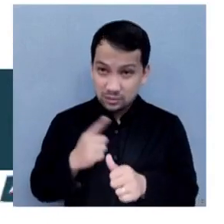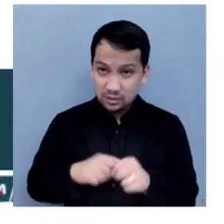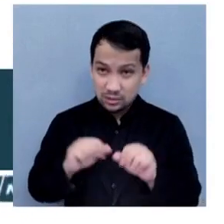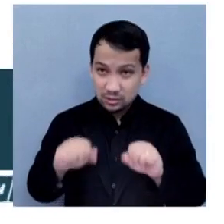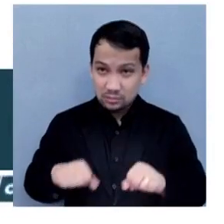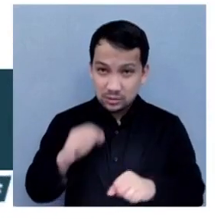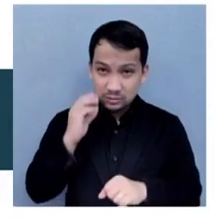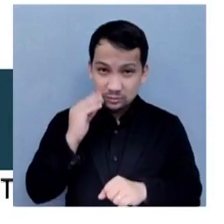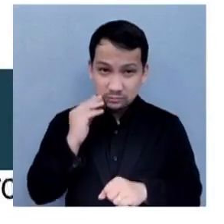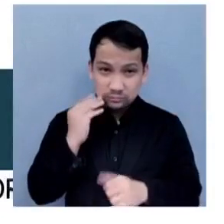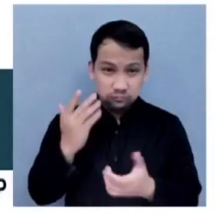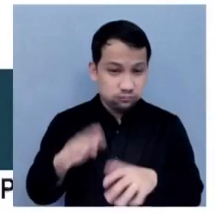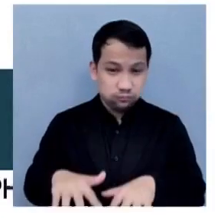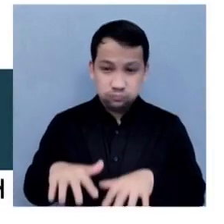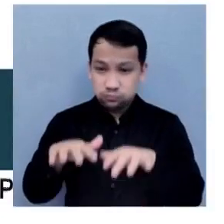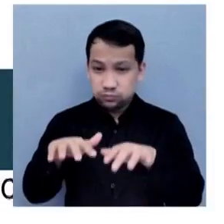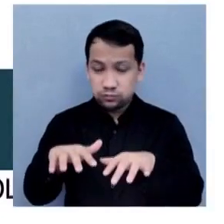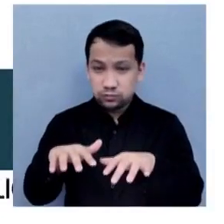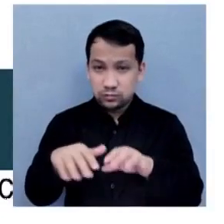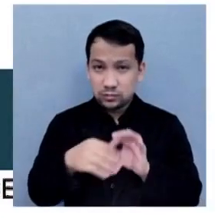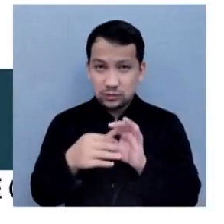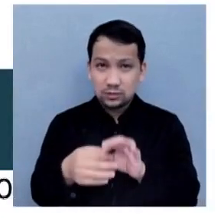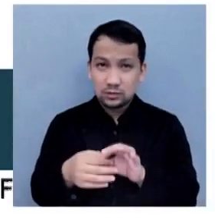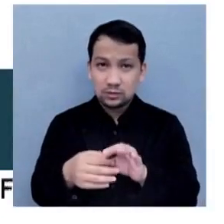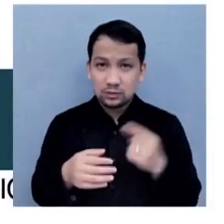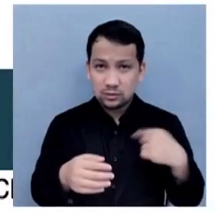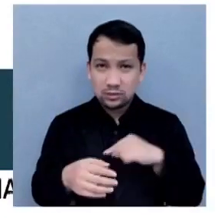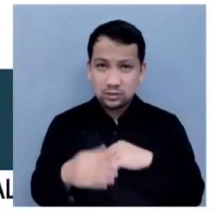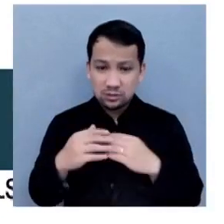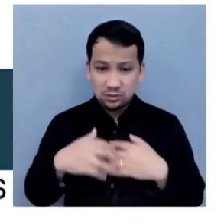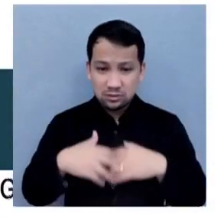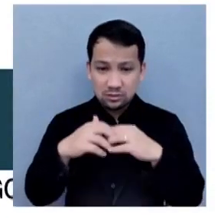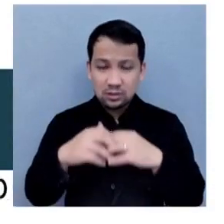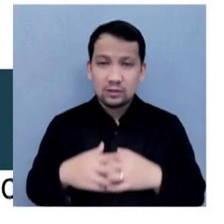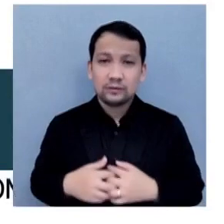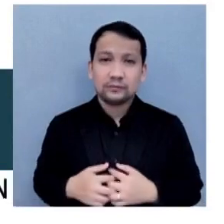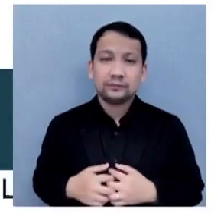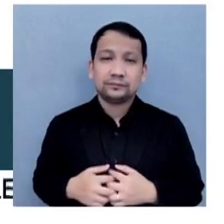experienced flooding? And is that irrigation canal a newly built one?